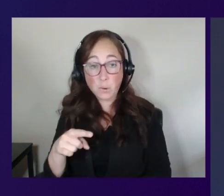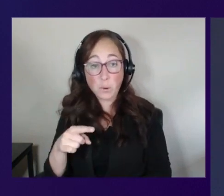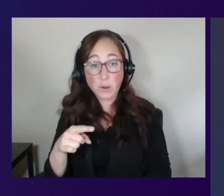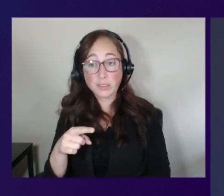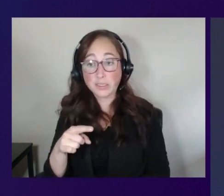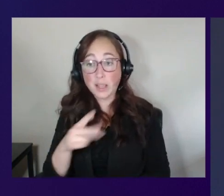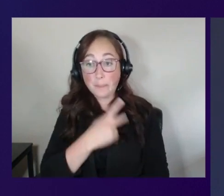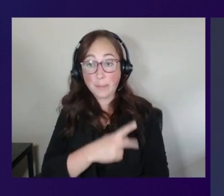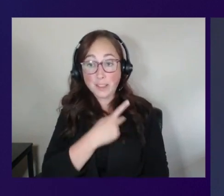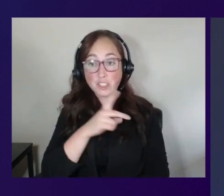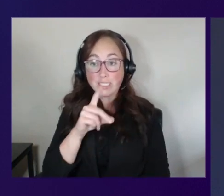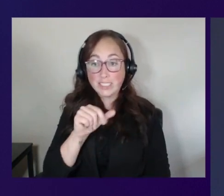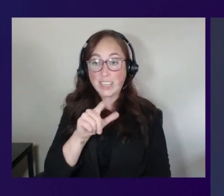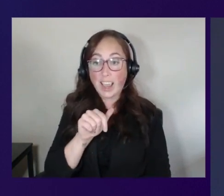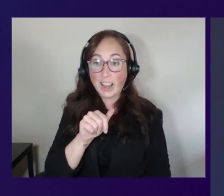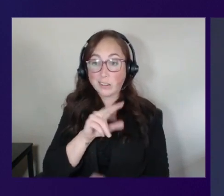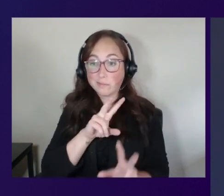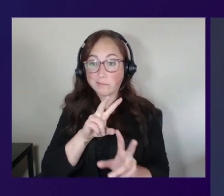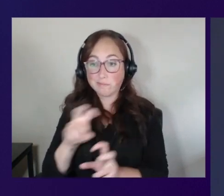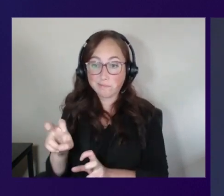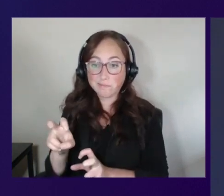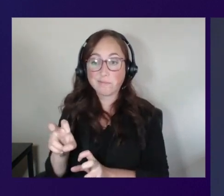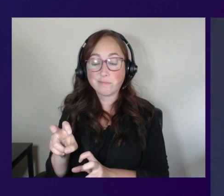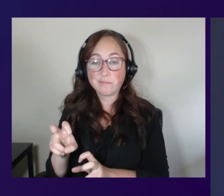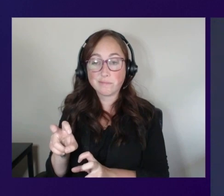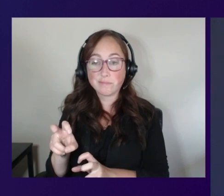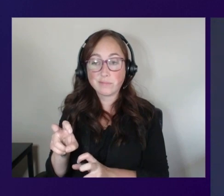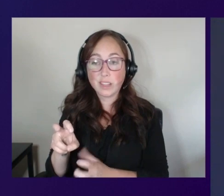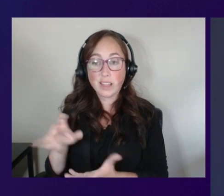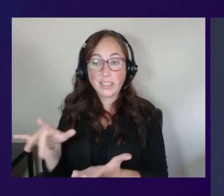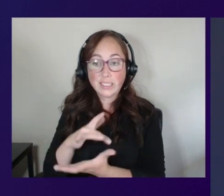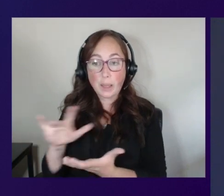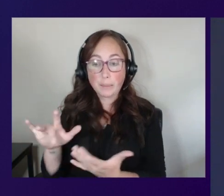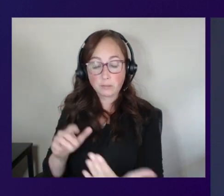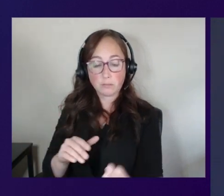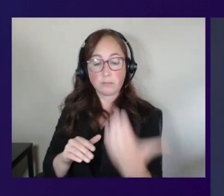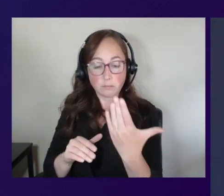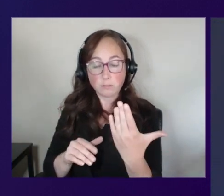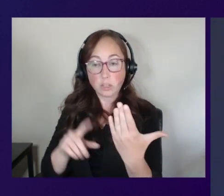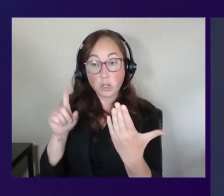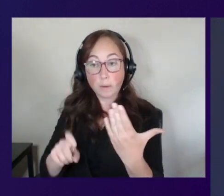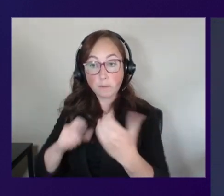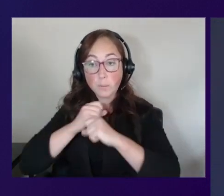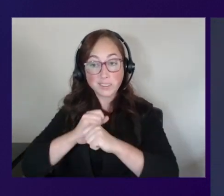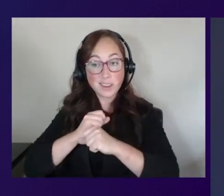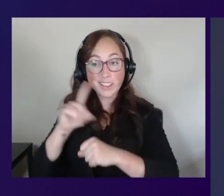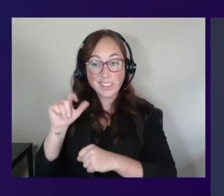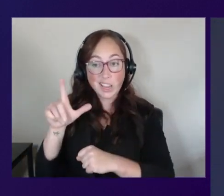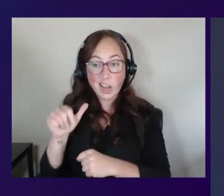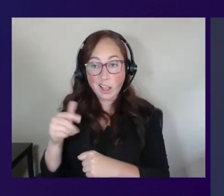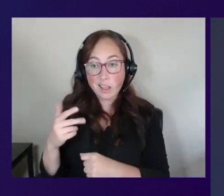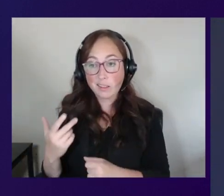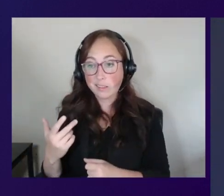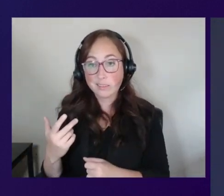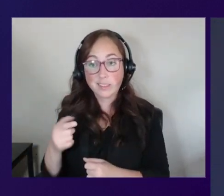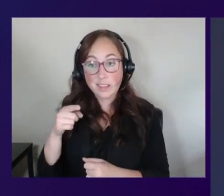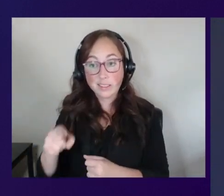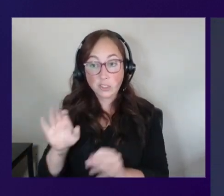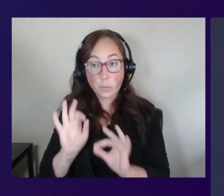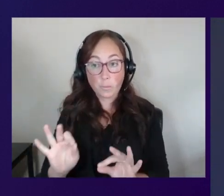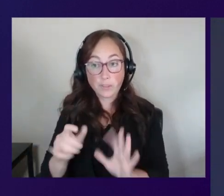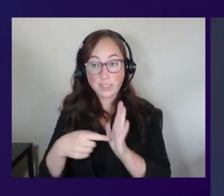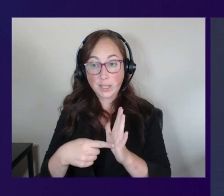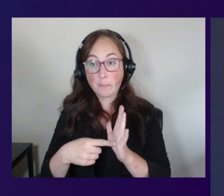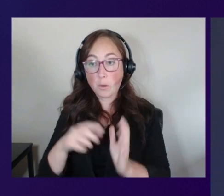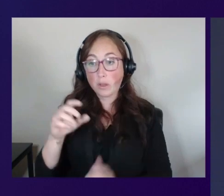patient data on a tablet right in front of you. You have to guard that data, and you have to make sure. So this is a perfect example,